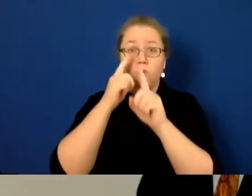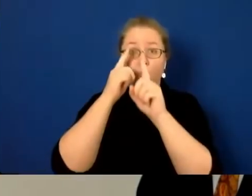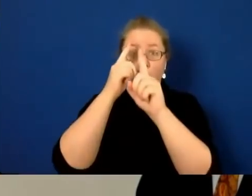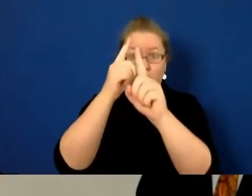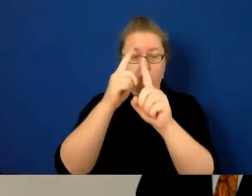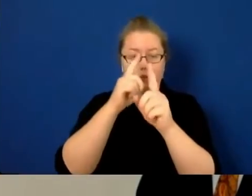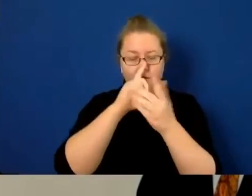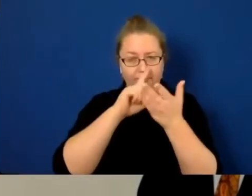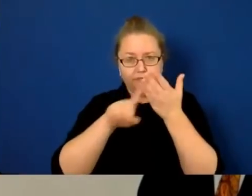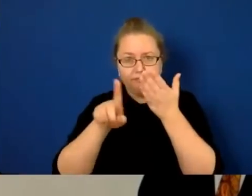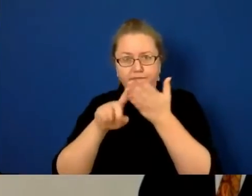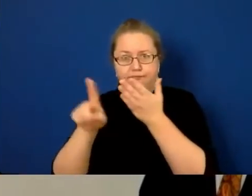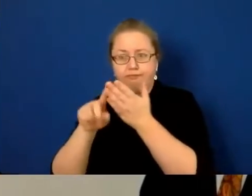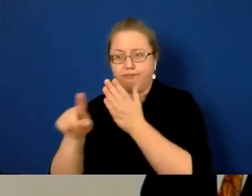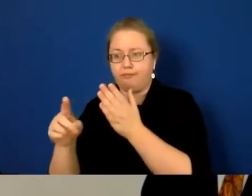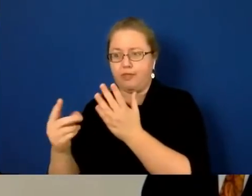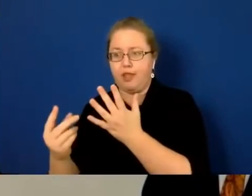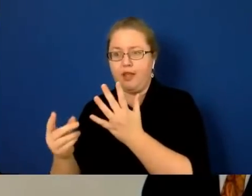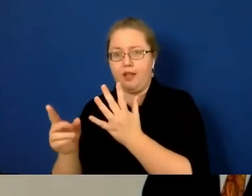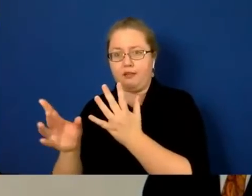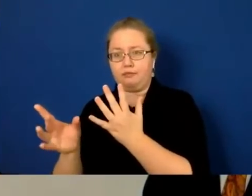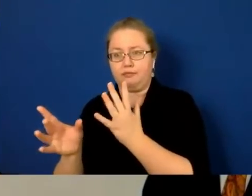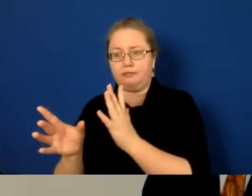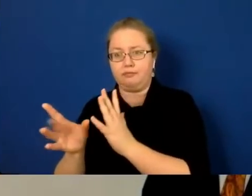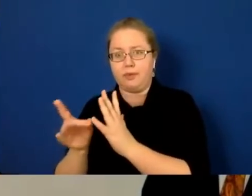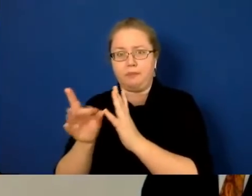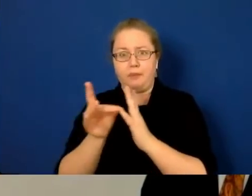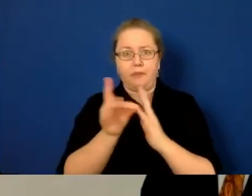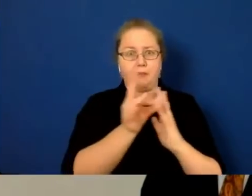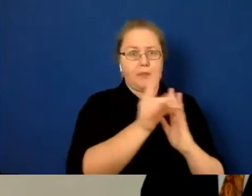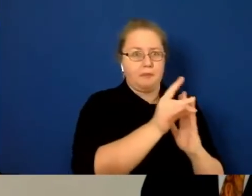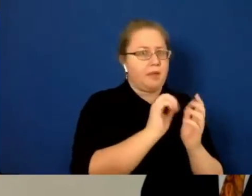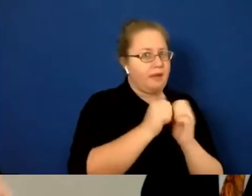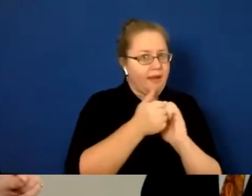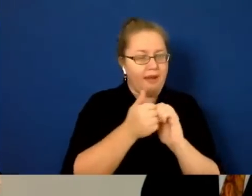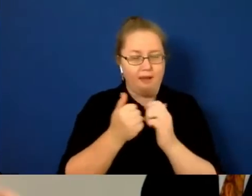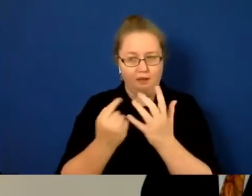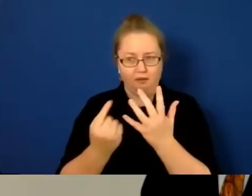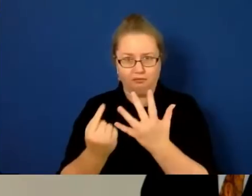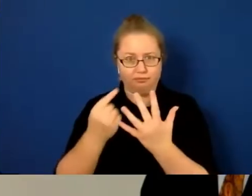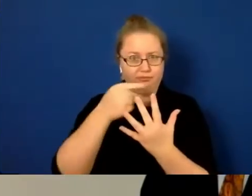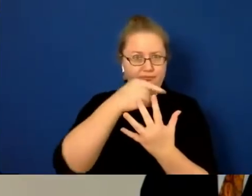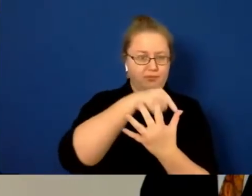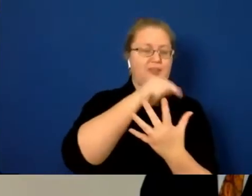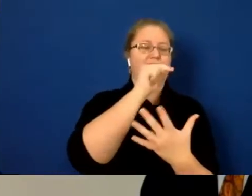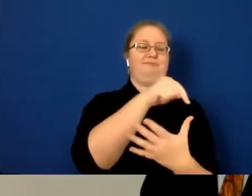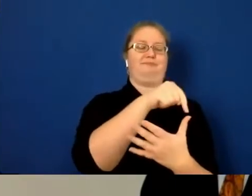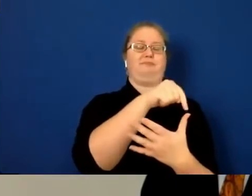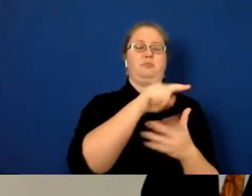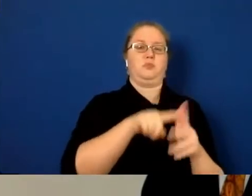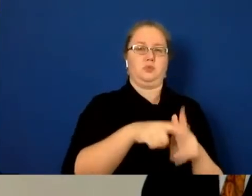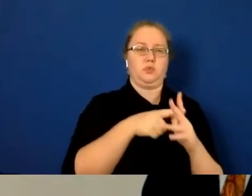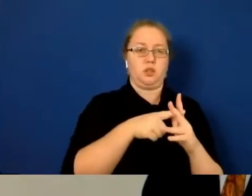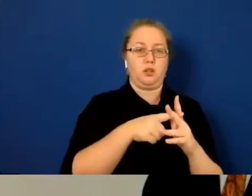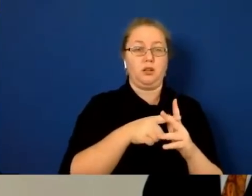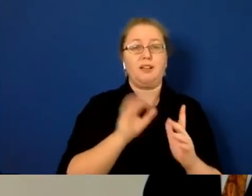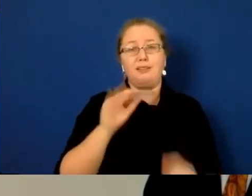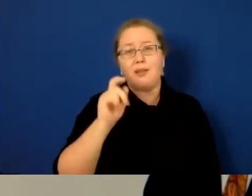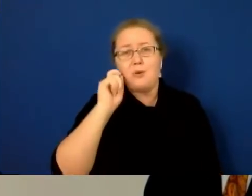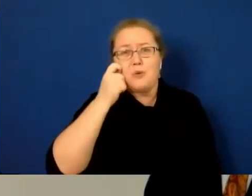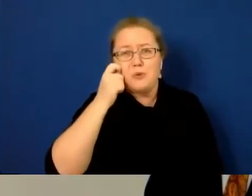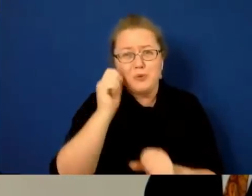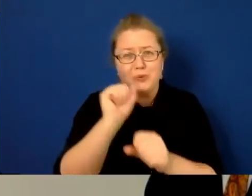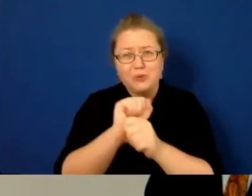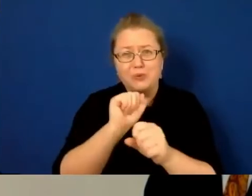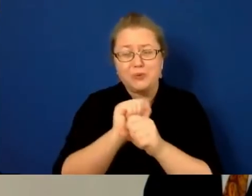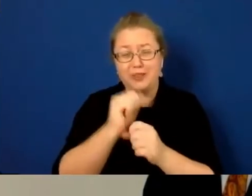how it's being transmitted. The work that we've been doing in contact tracing, we trace that back, and we can link almost all